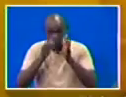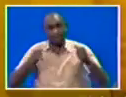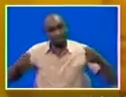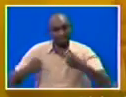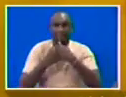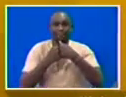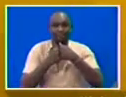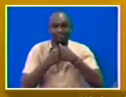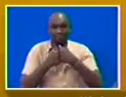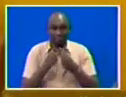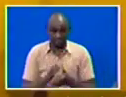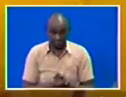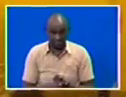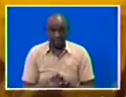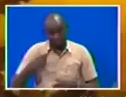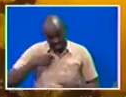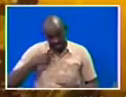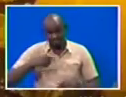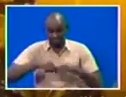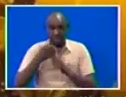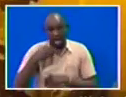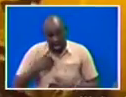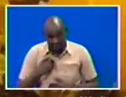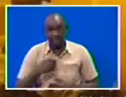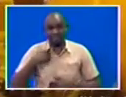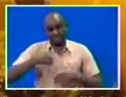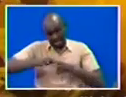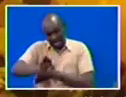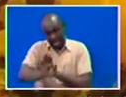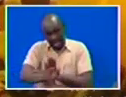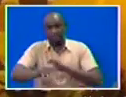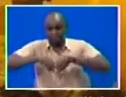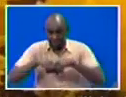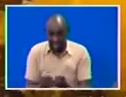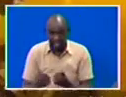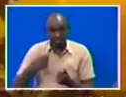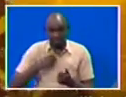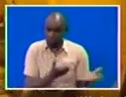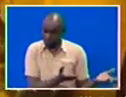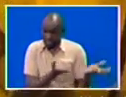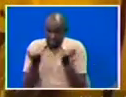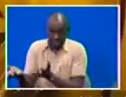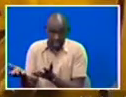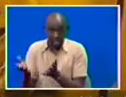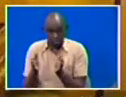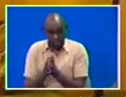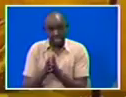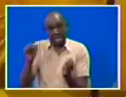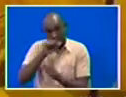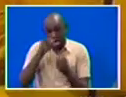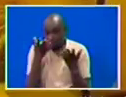accident. Nikaweza kuumia, nikavunjika mguu. Nilichukuliwa pale na magari